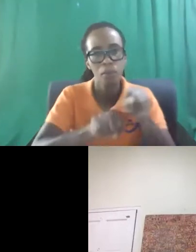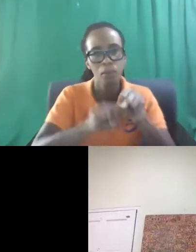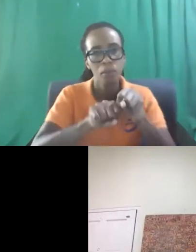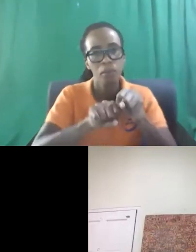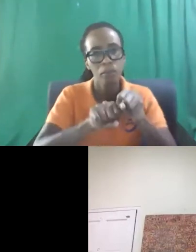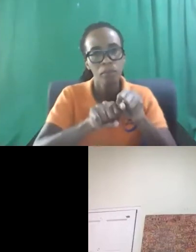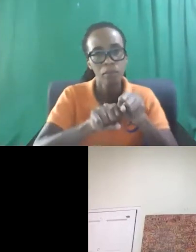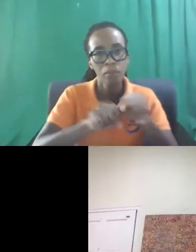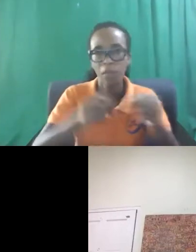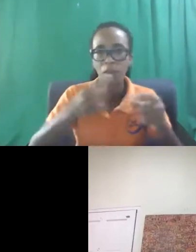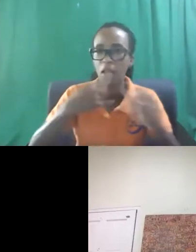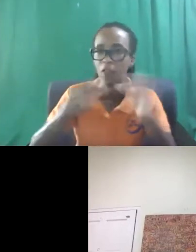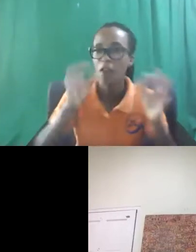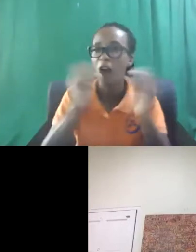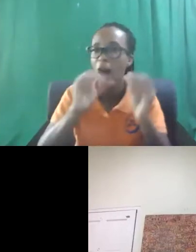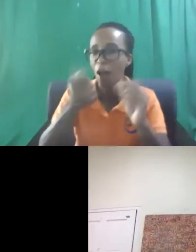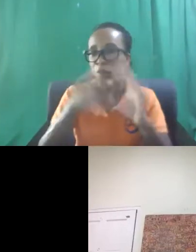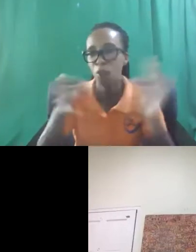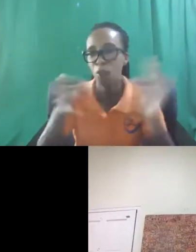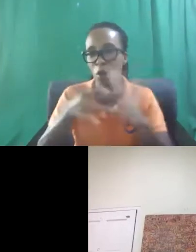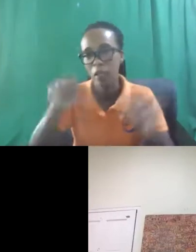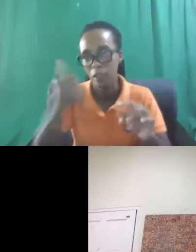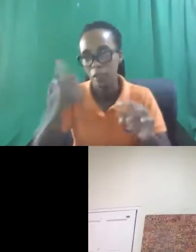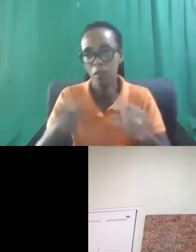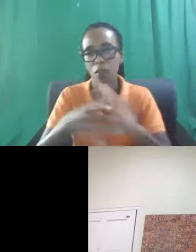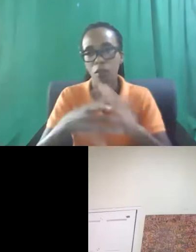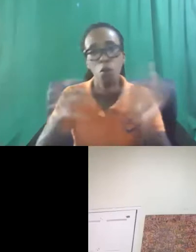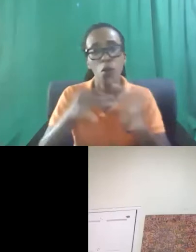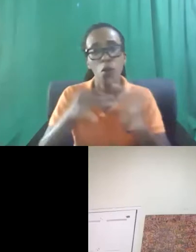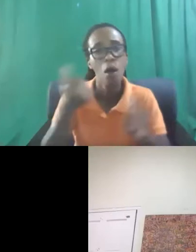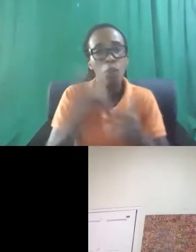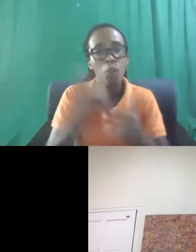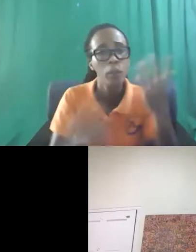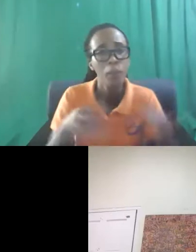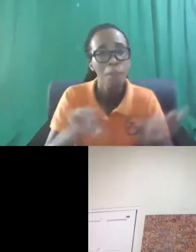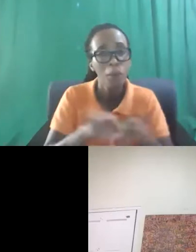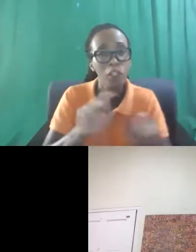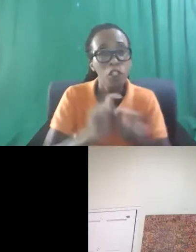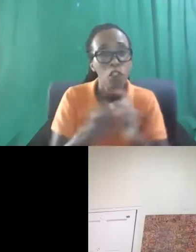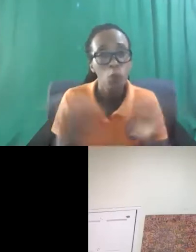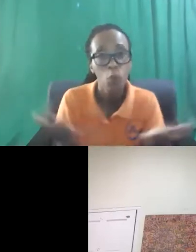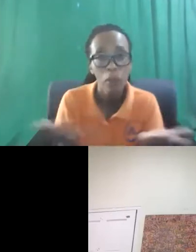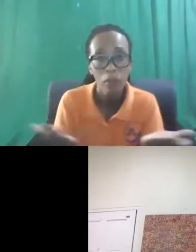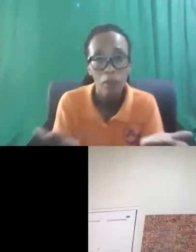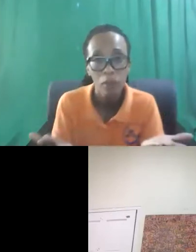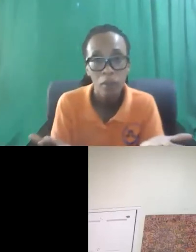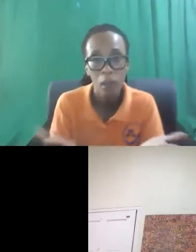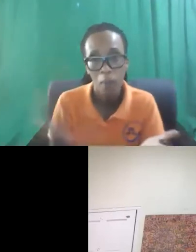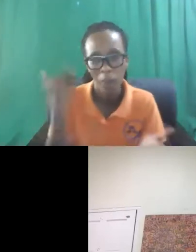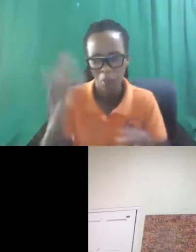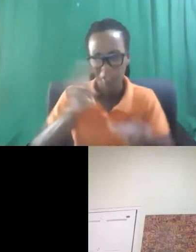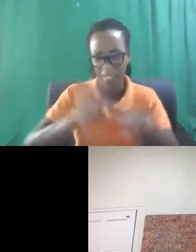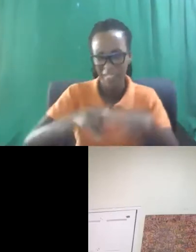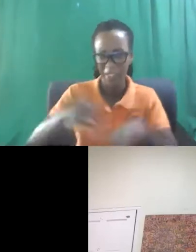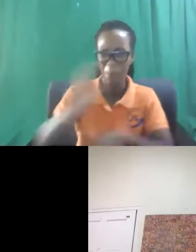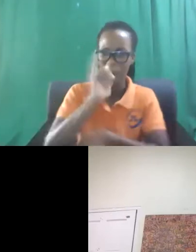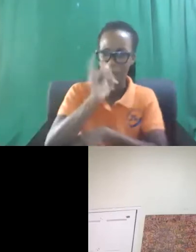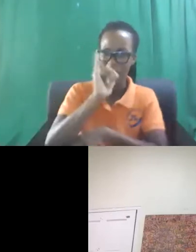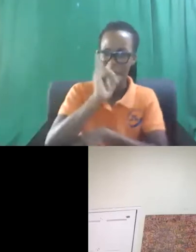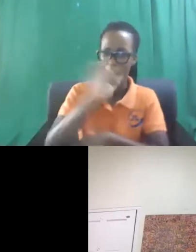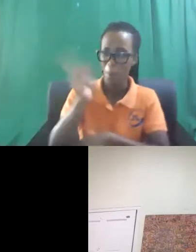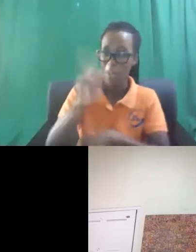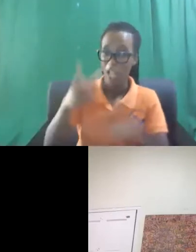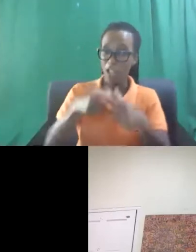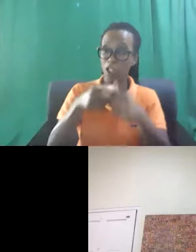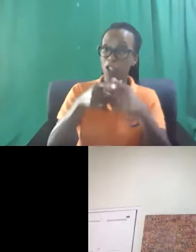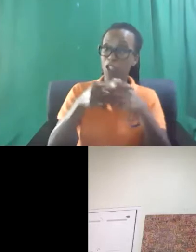ahead. Let's hear it. The second thing that happened to me that changed my life was I was sitting in a bar in Japan.